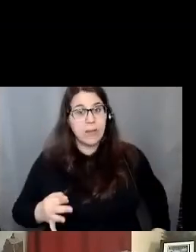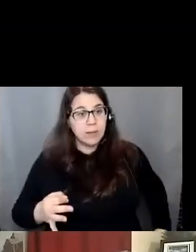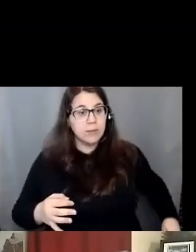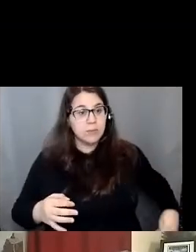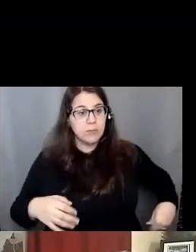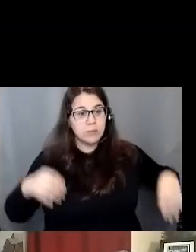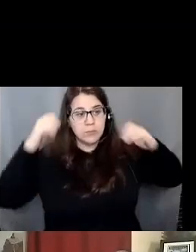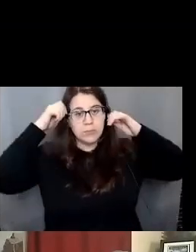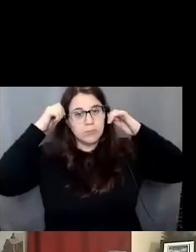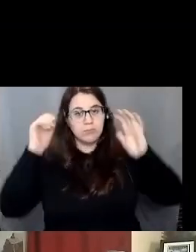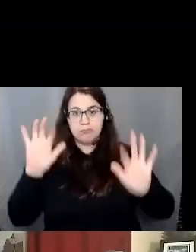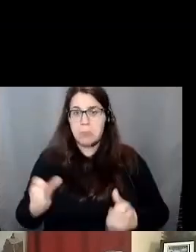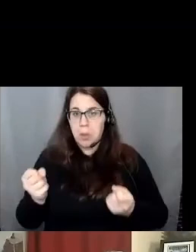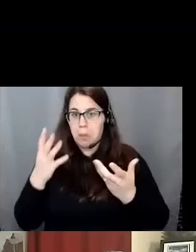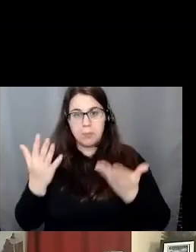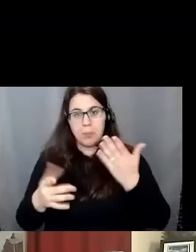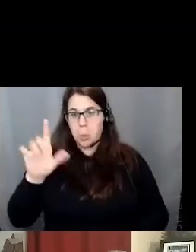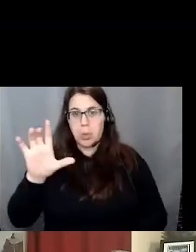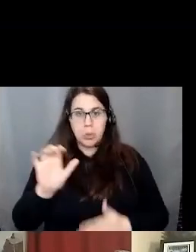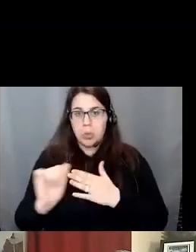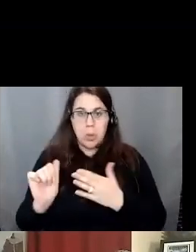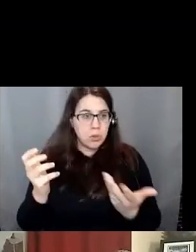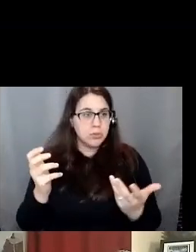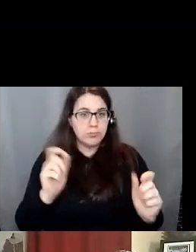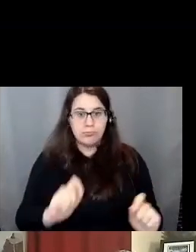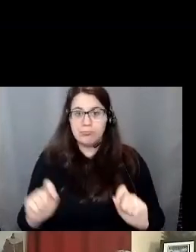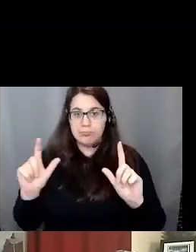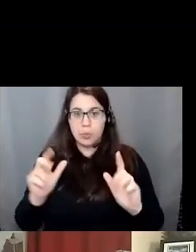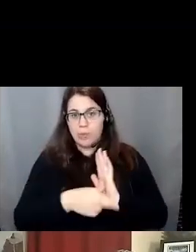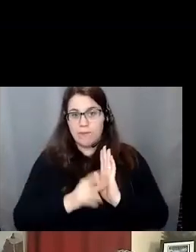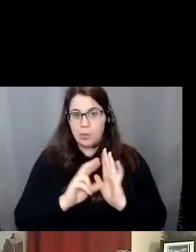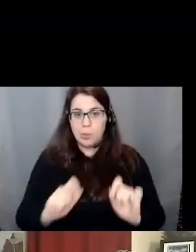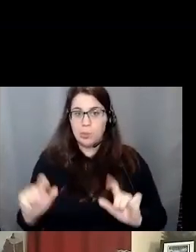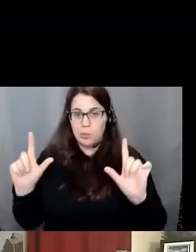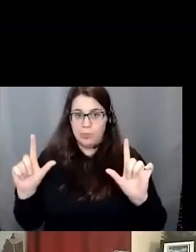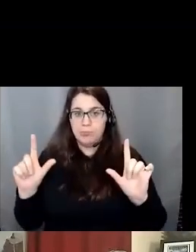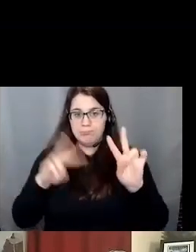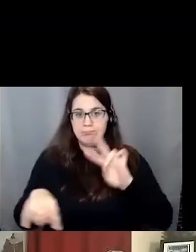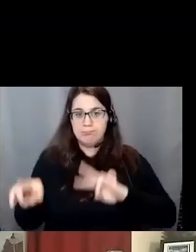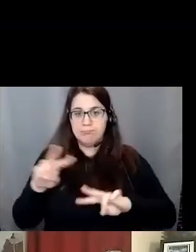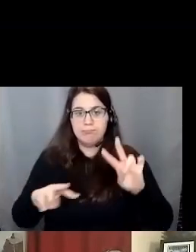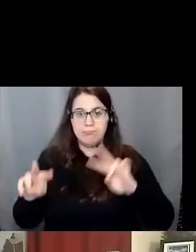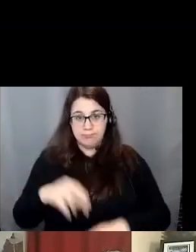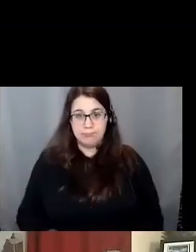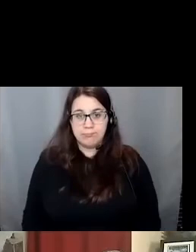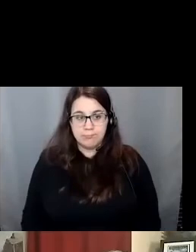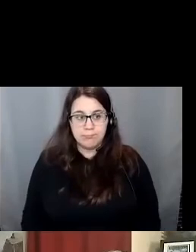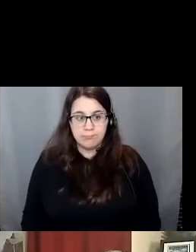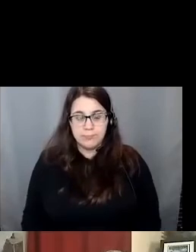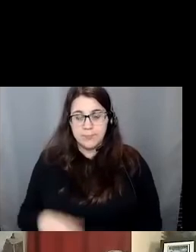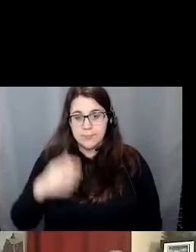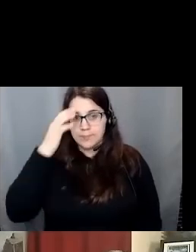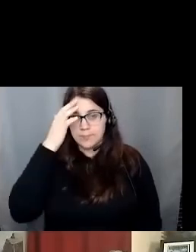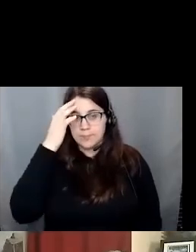here, we click review, it now takes us to our review screen. So similar to what we looked at